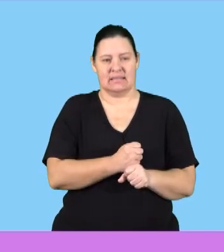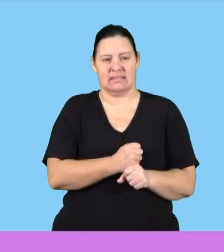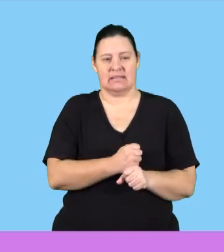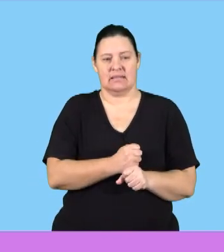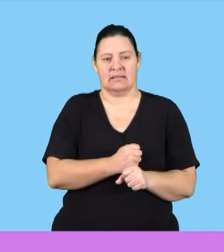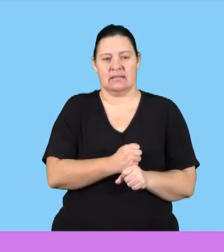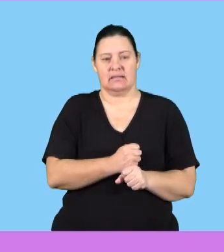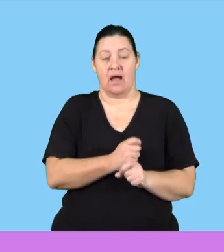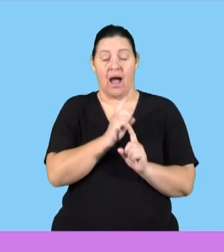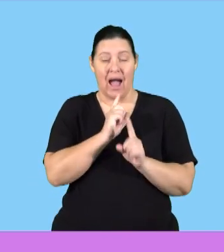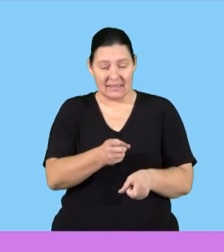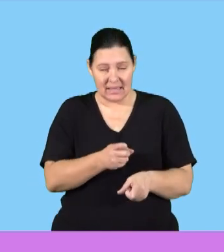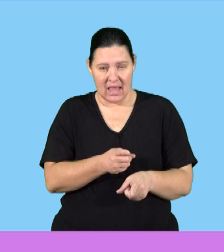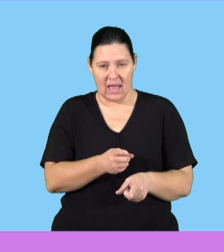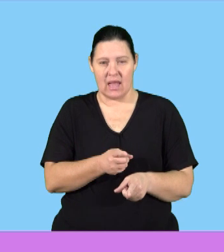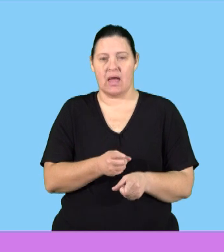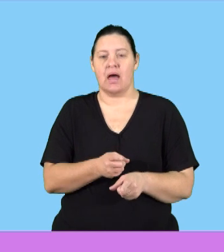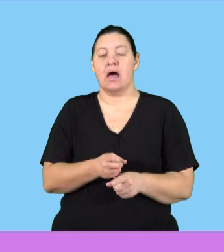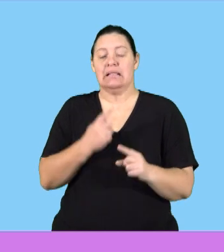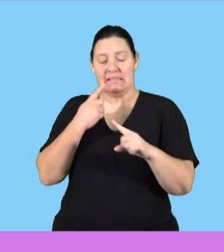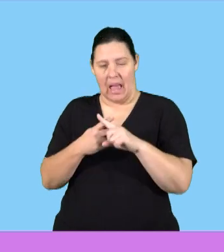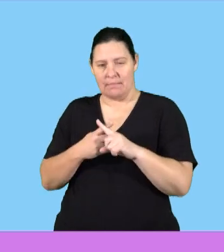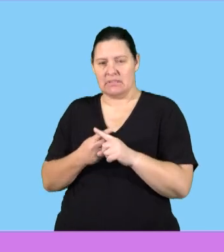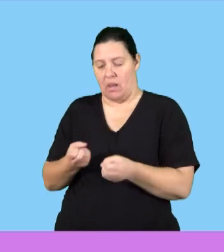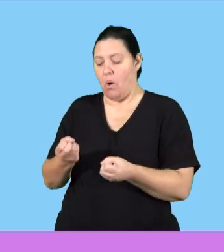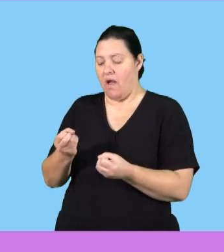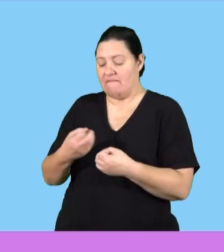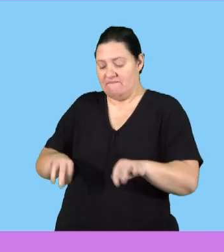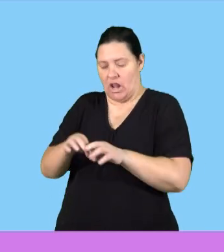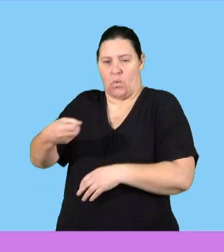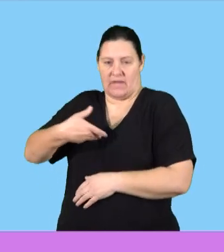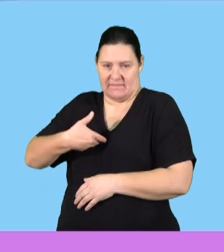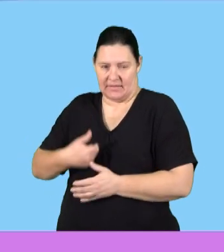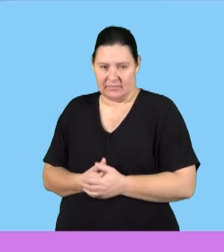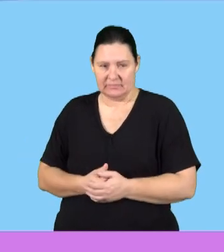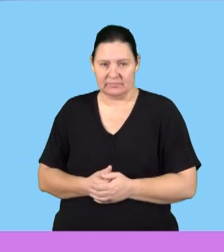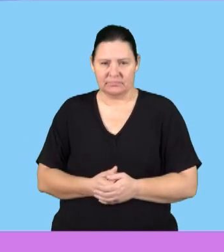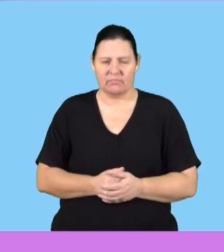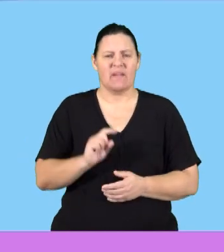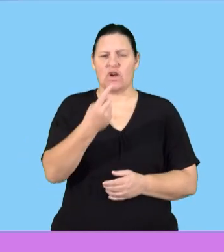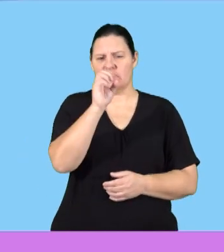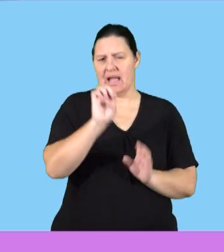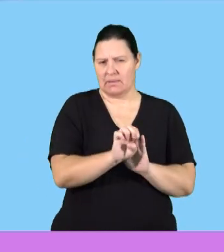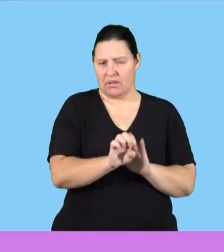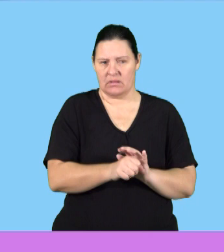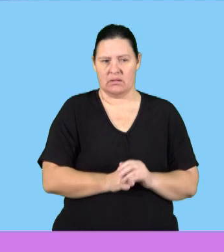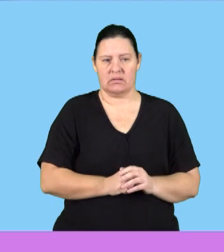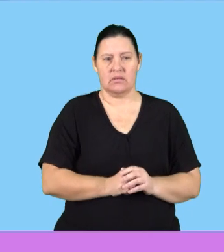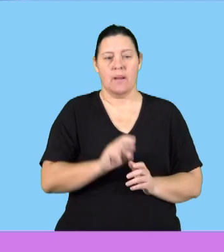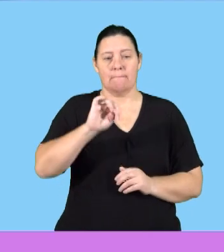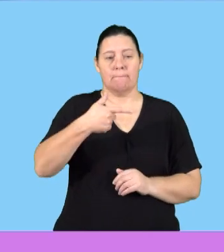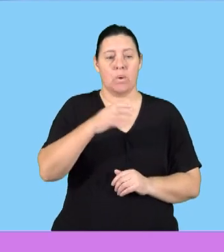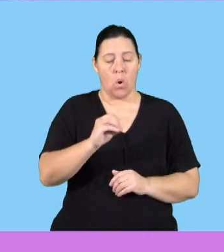need to multiply your answer by the given value. So let us take the first